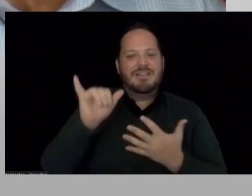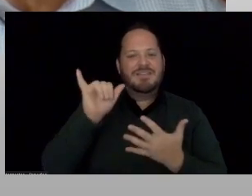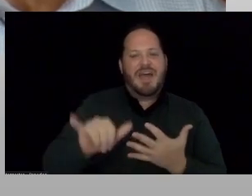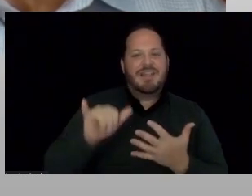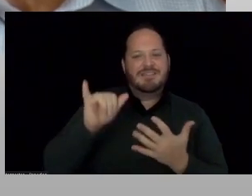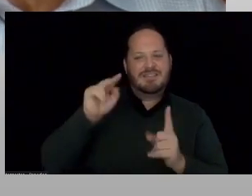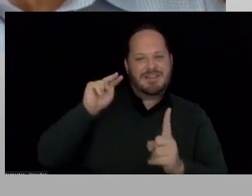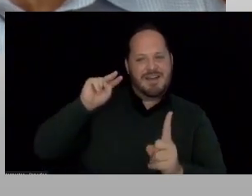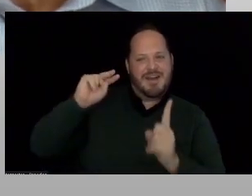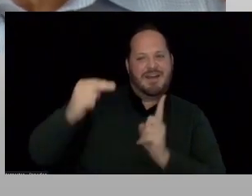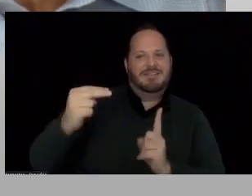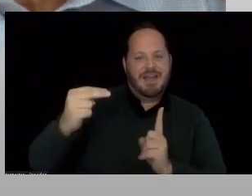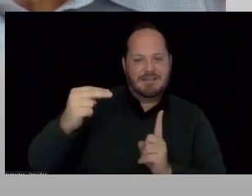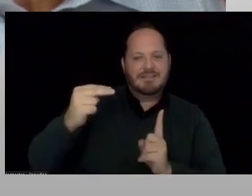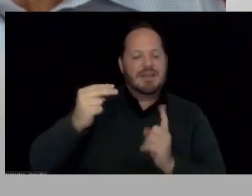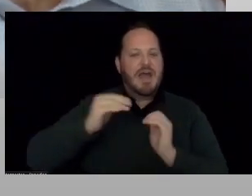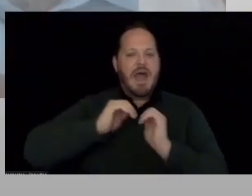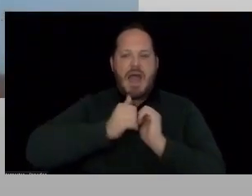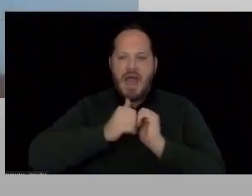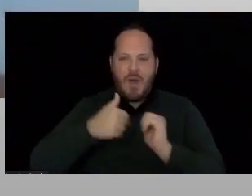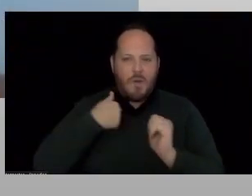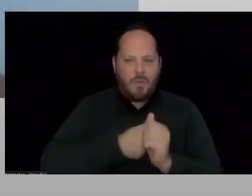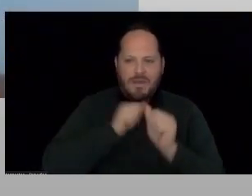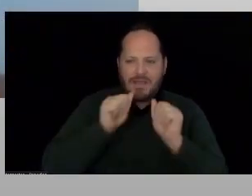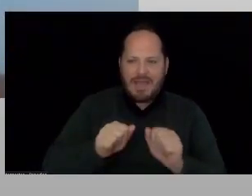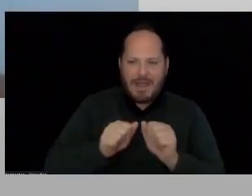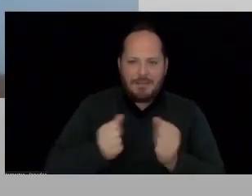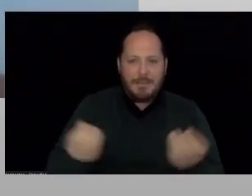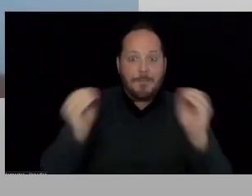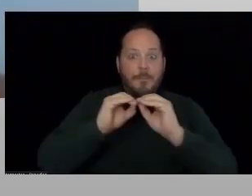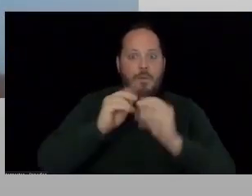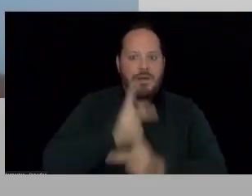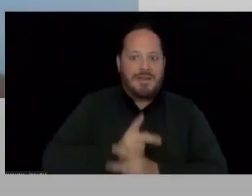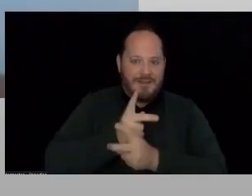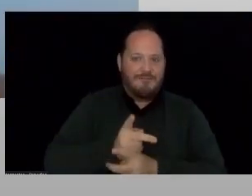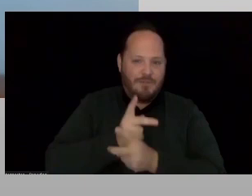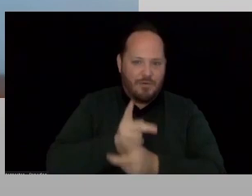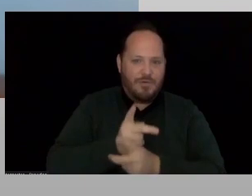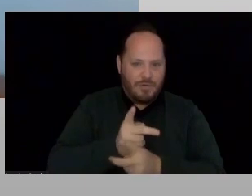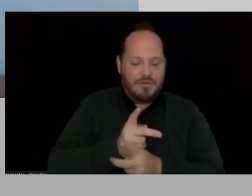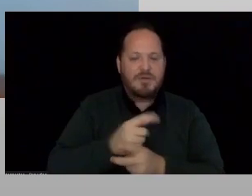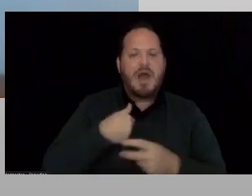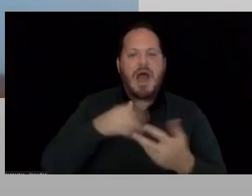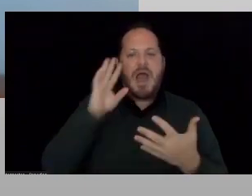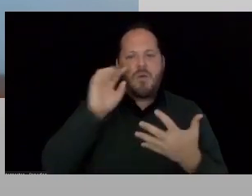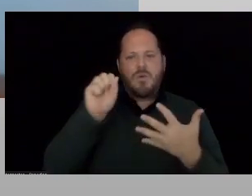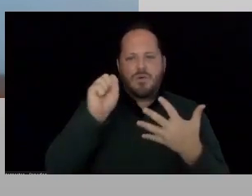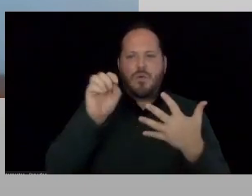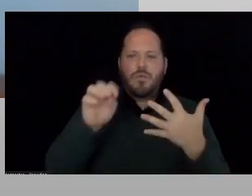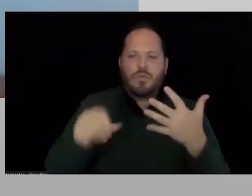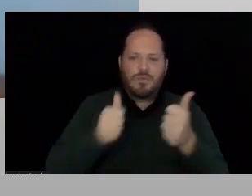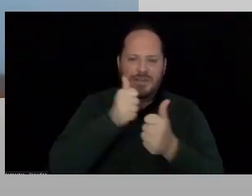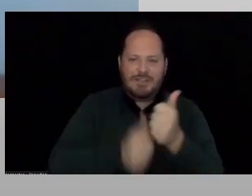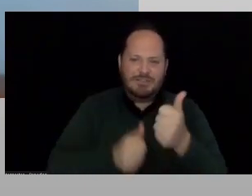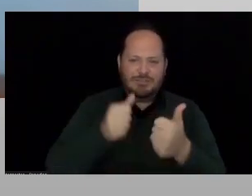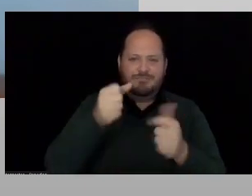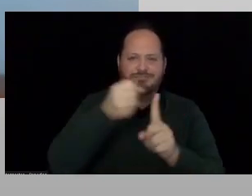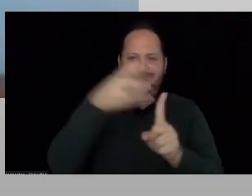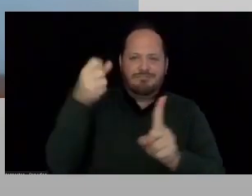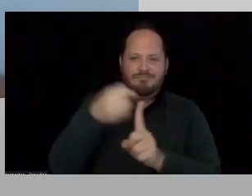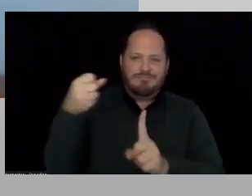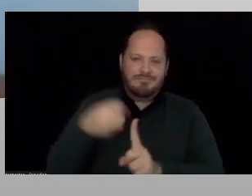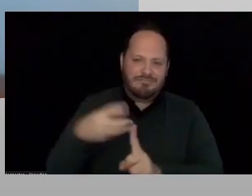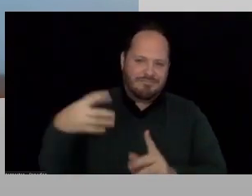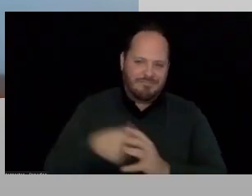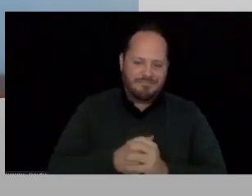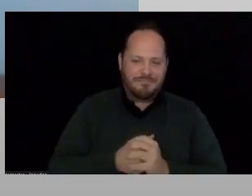how to be more careful. And that's really kind of a summary of what they're about. But I'll go through them more specifically. First,